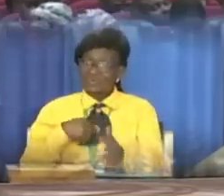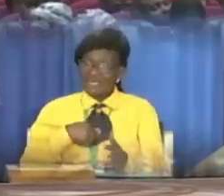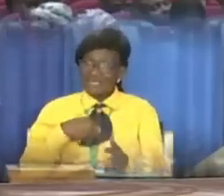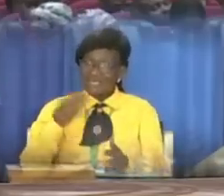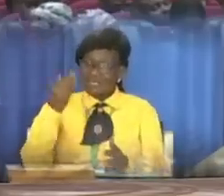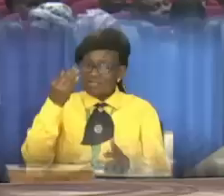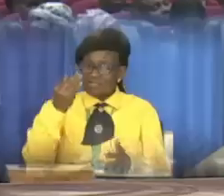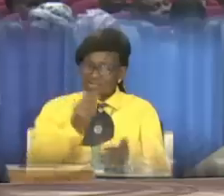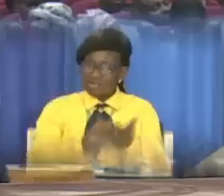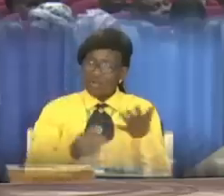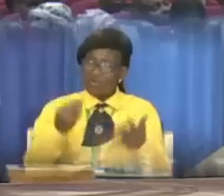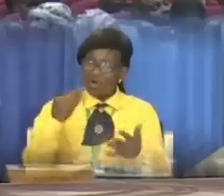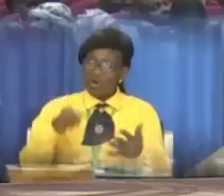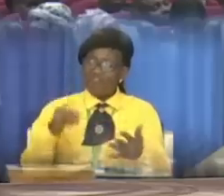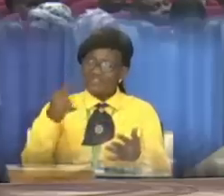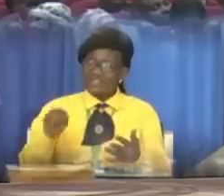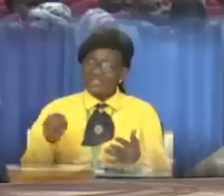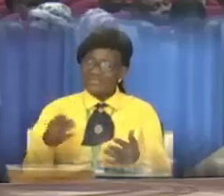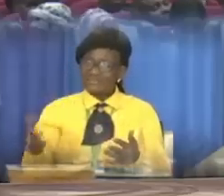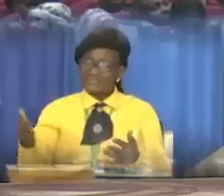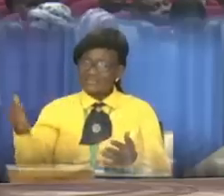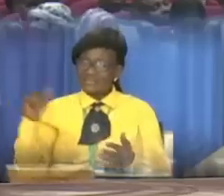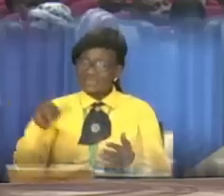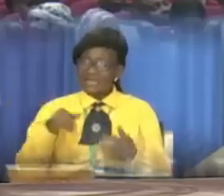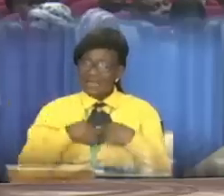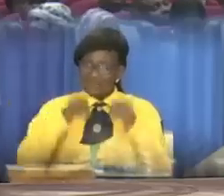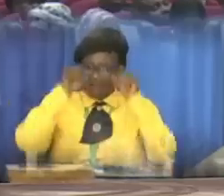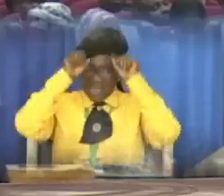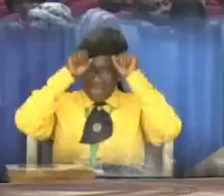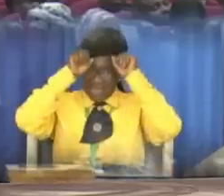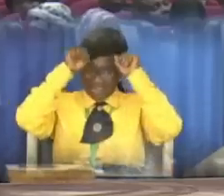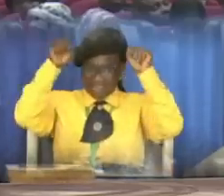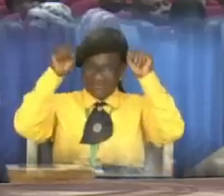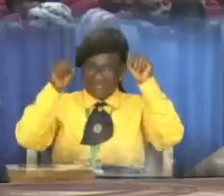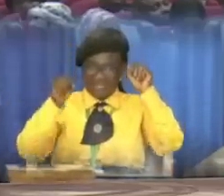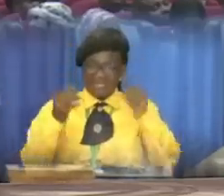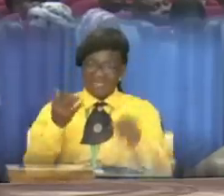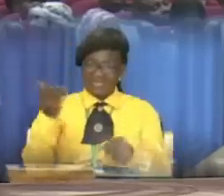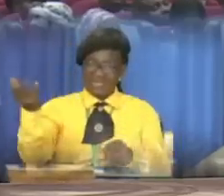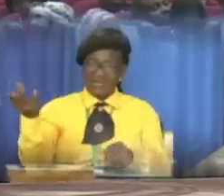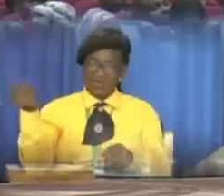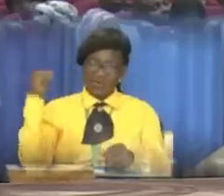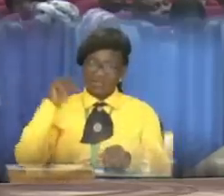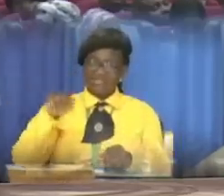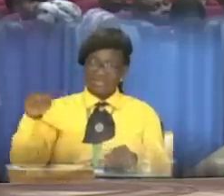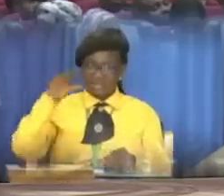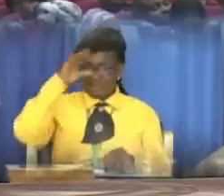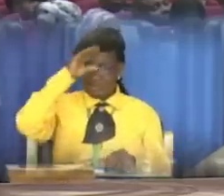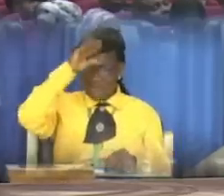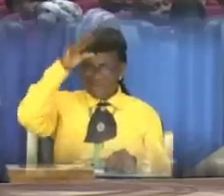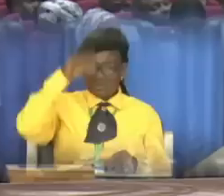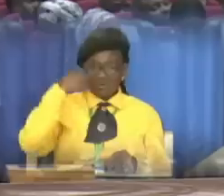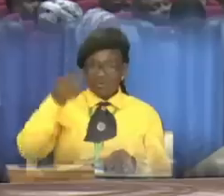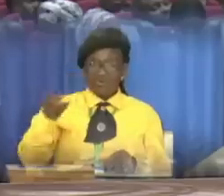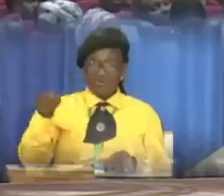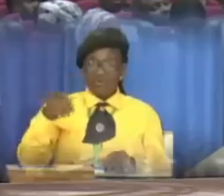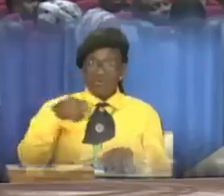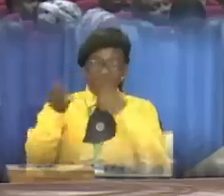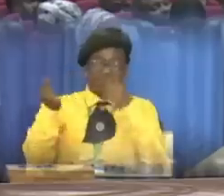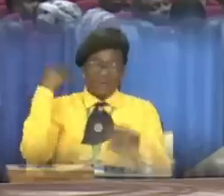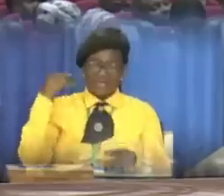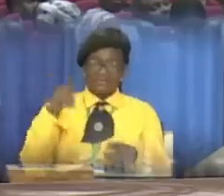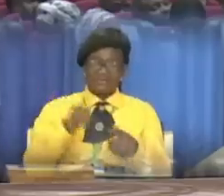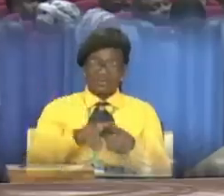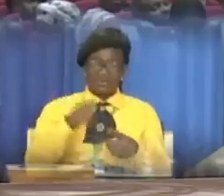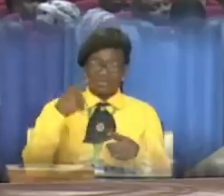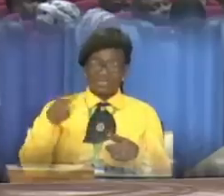achieved. There was a man who went to the old arena, and there's a box